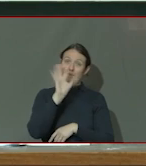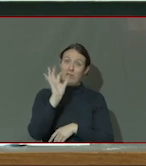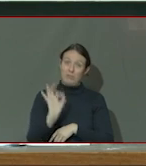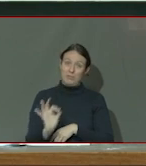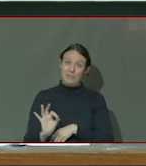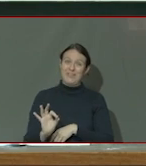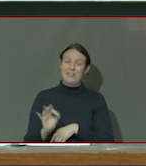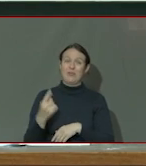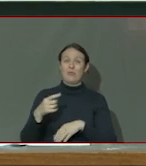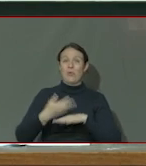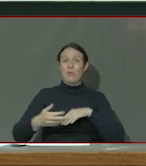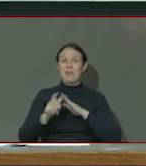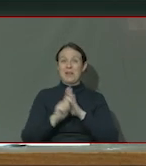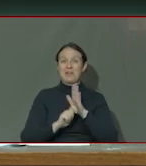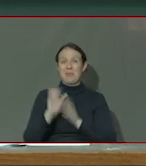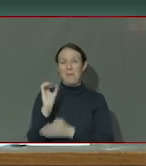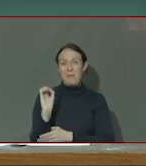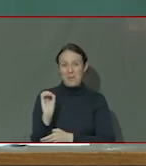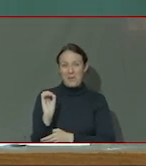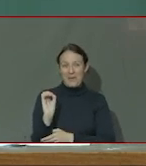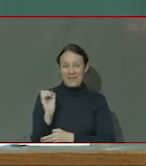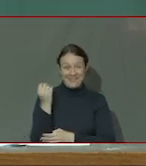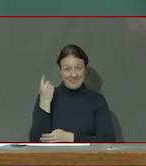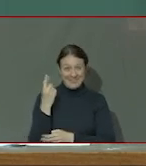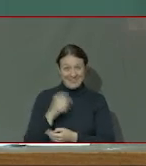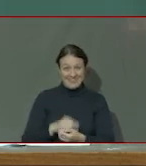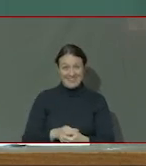O. Are we together?